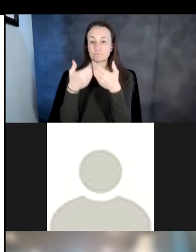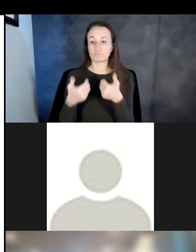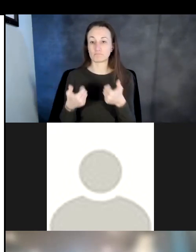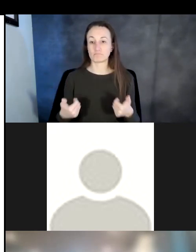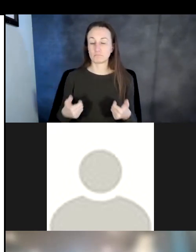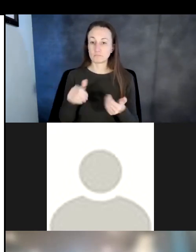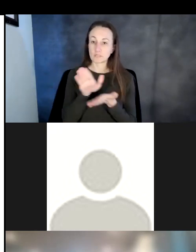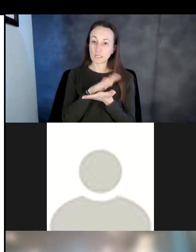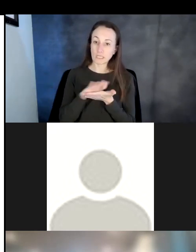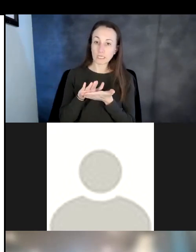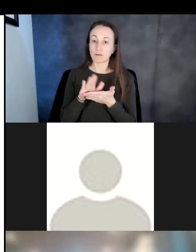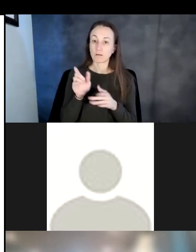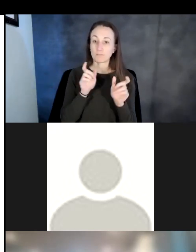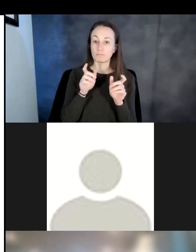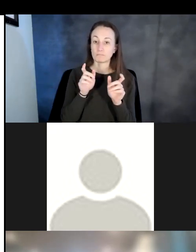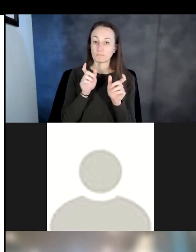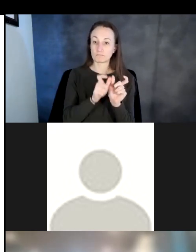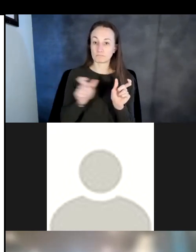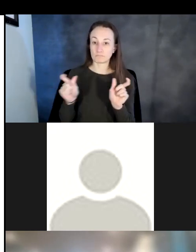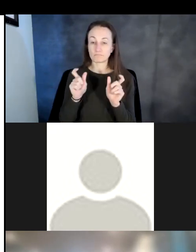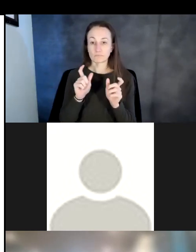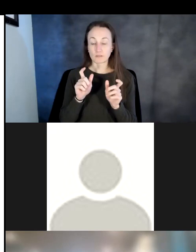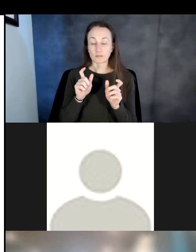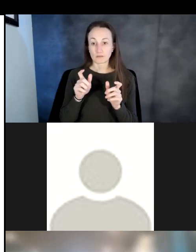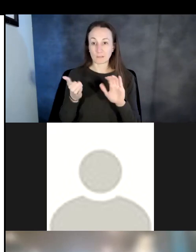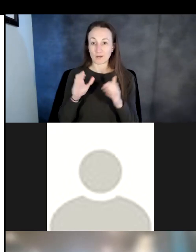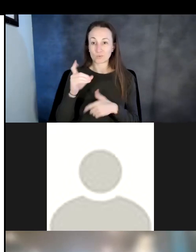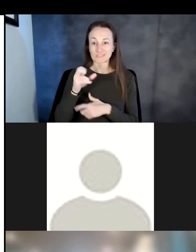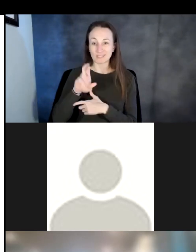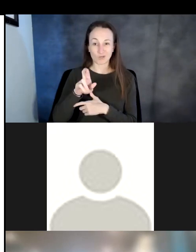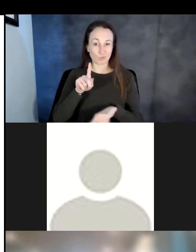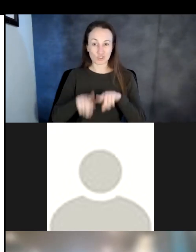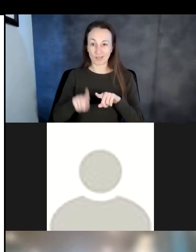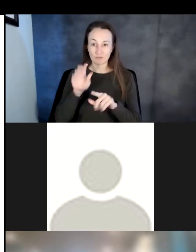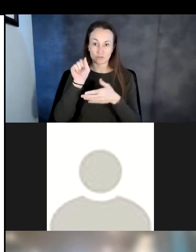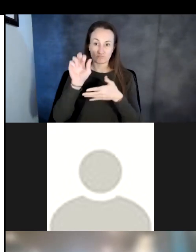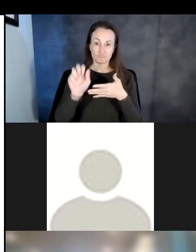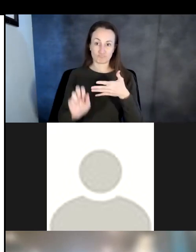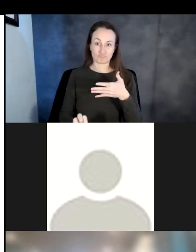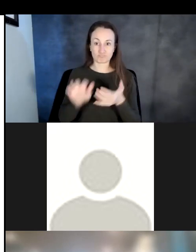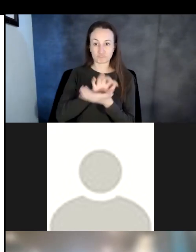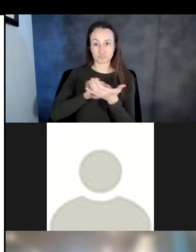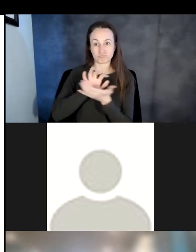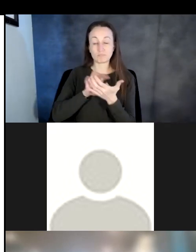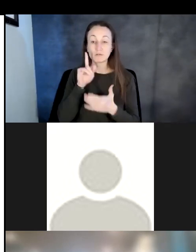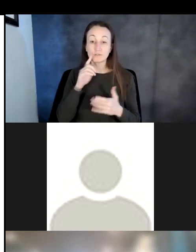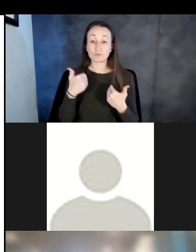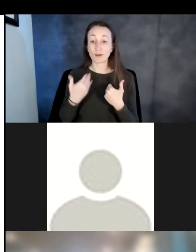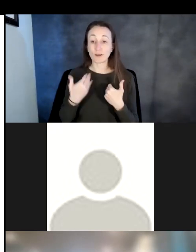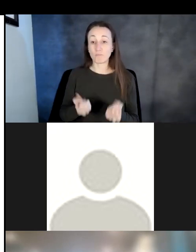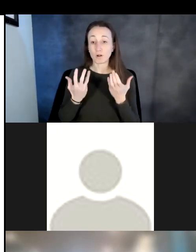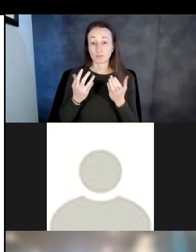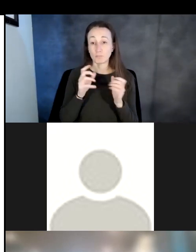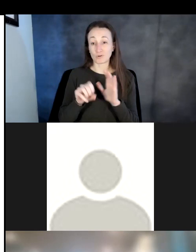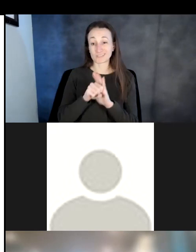cannot. And this has actually been taken advantage of for a long time to basically put multiple samples in the same Sanger